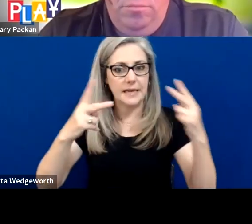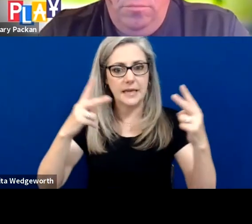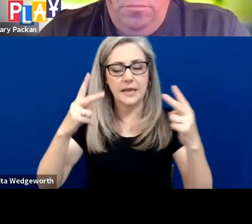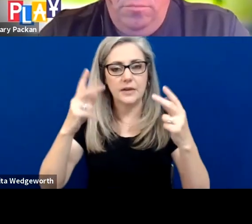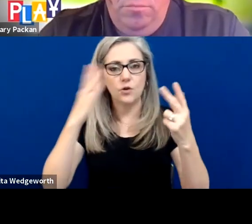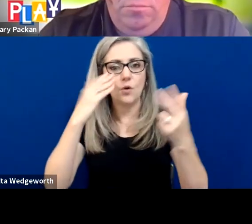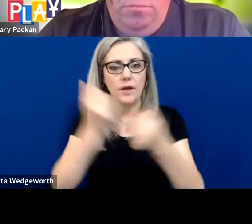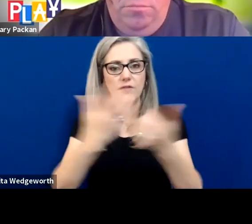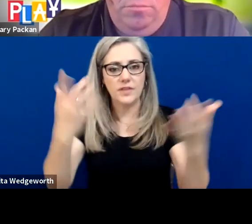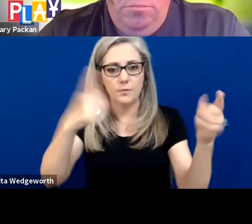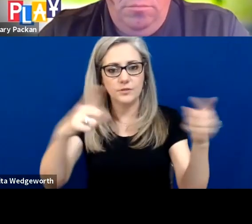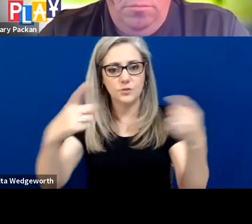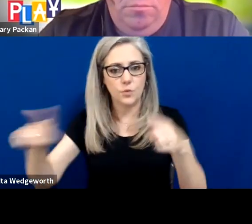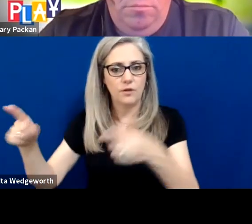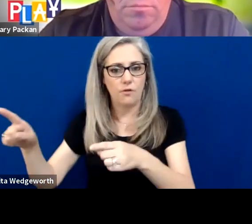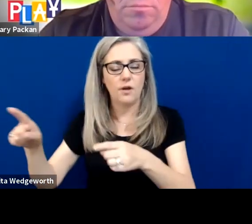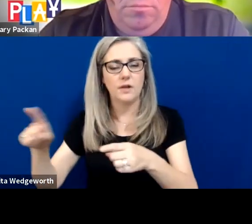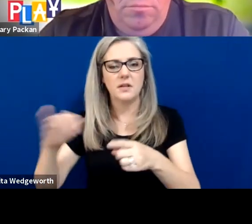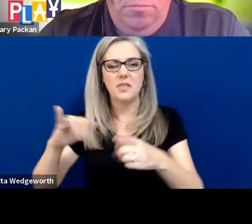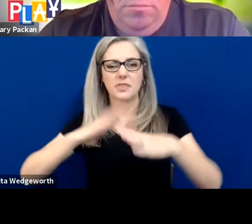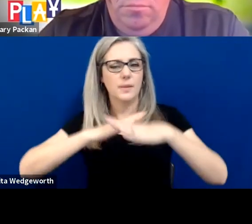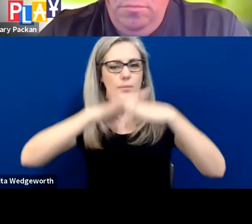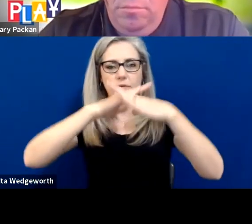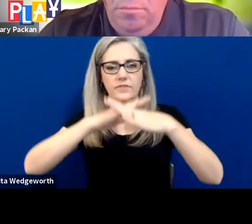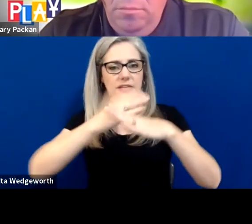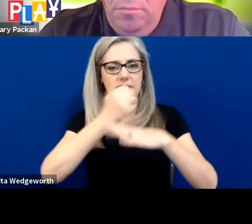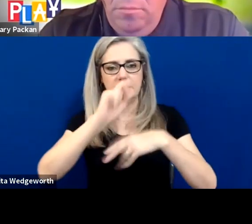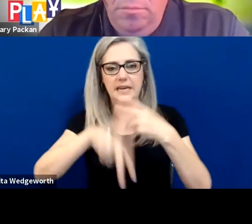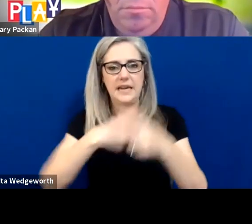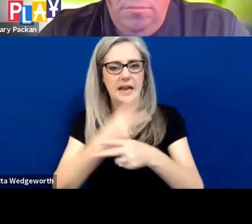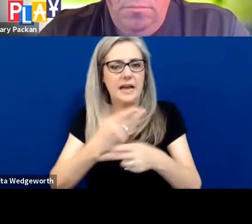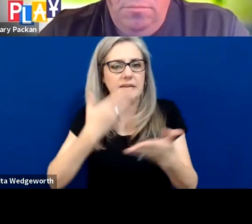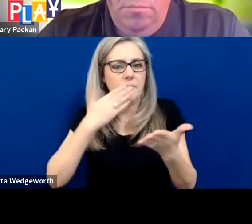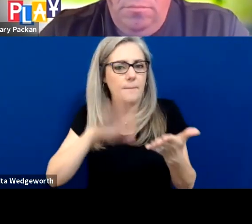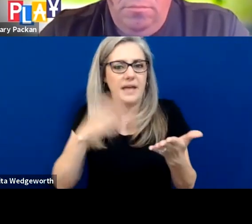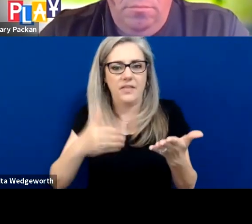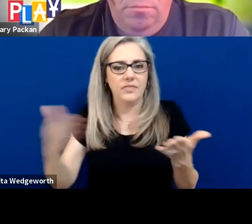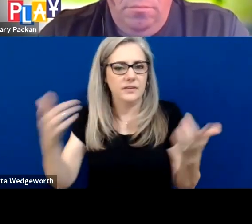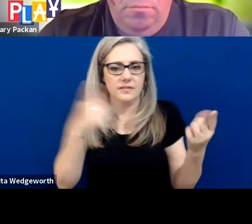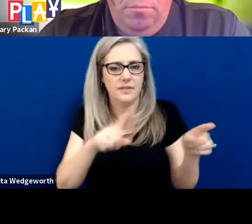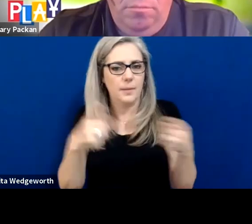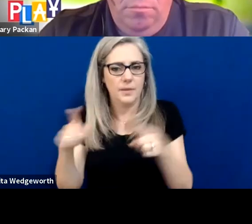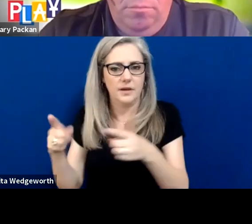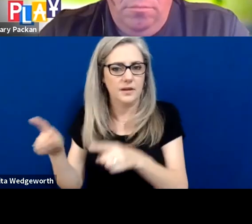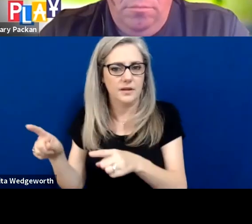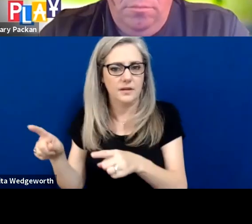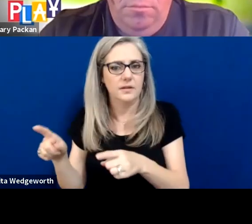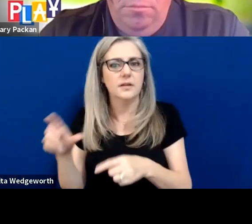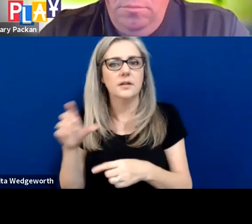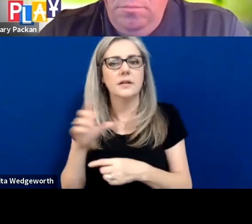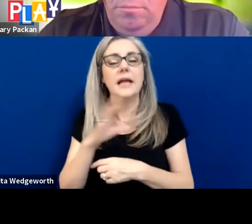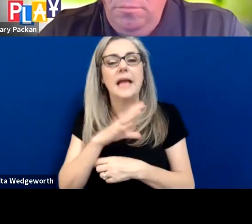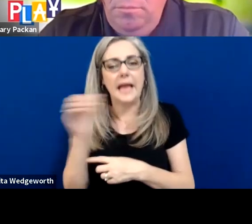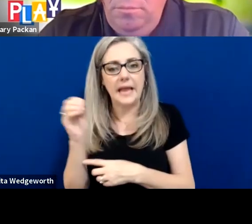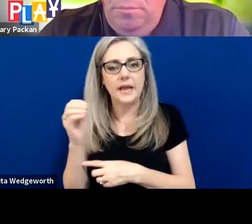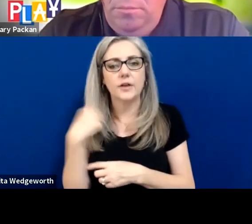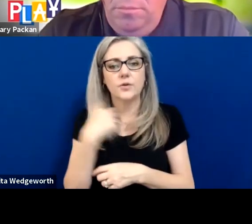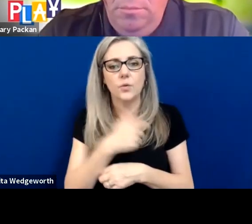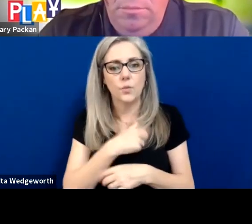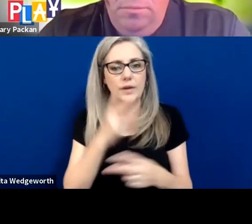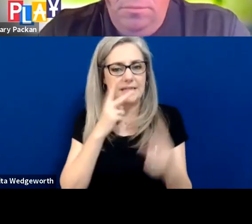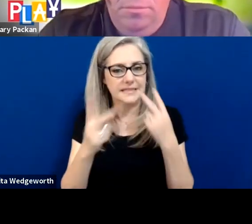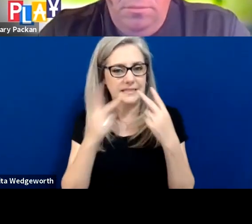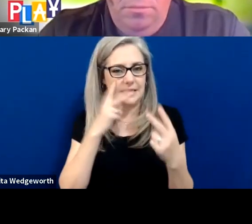really prevents any kind of bad things that happen. And we see a lot